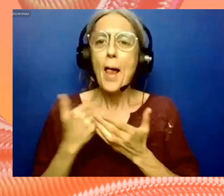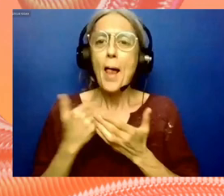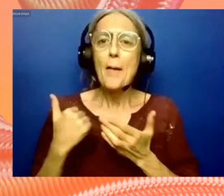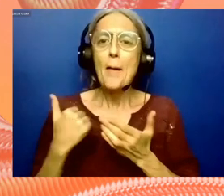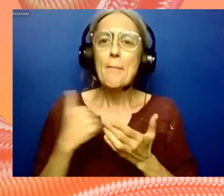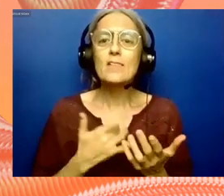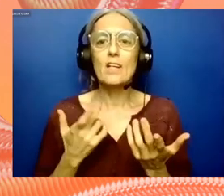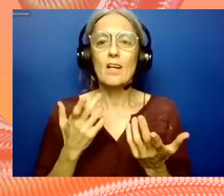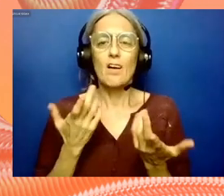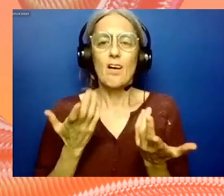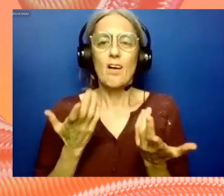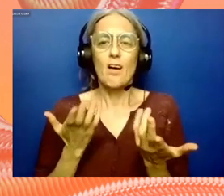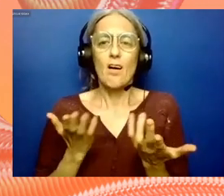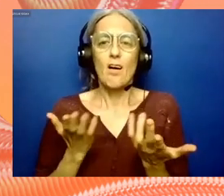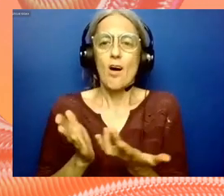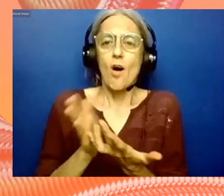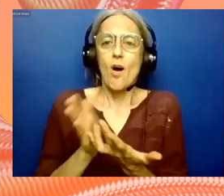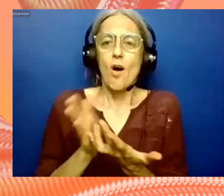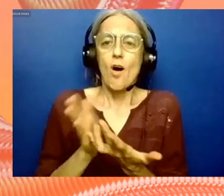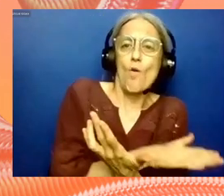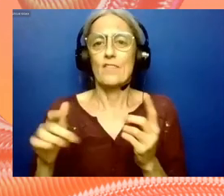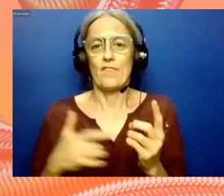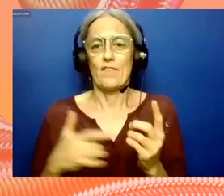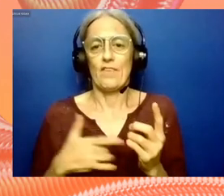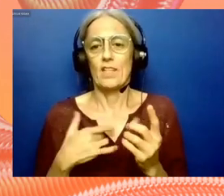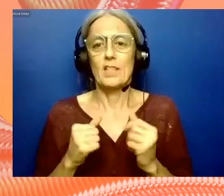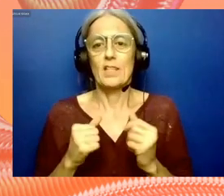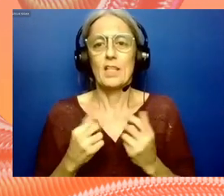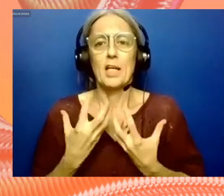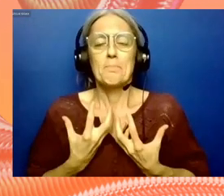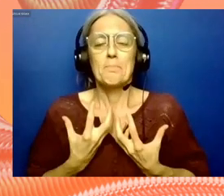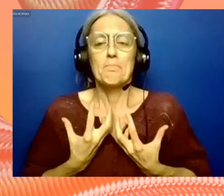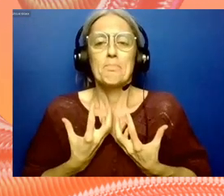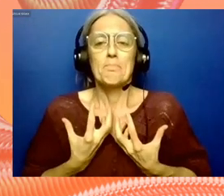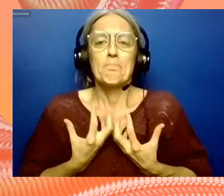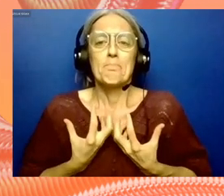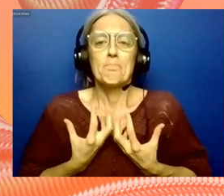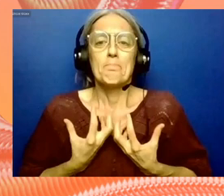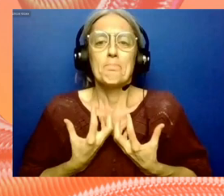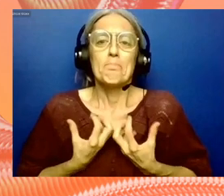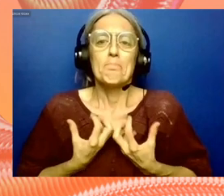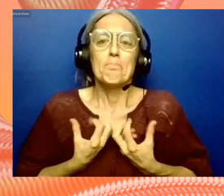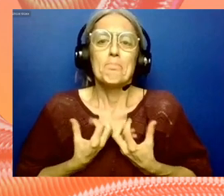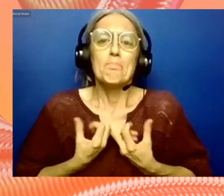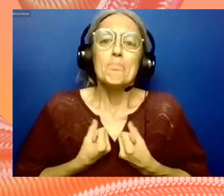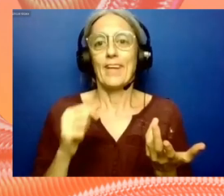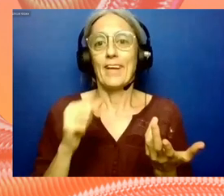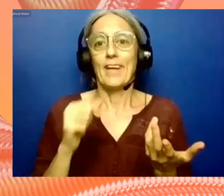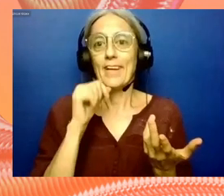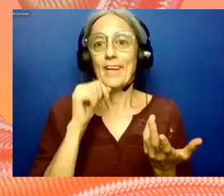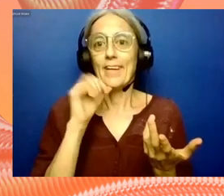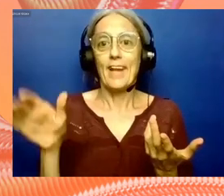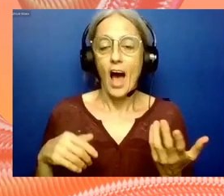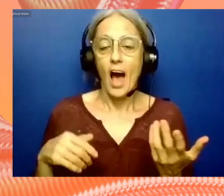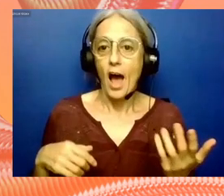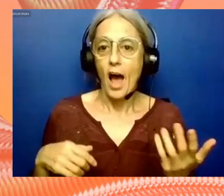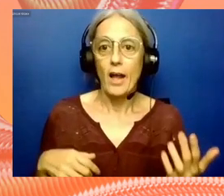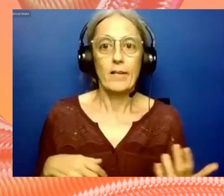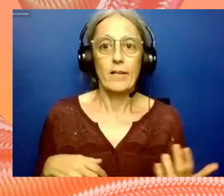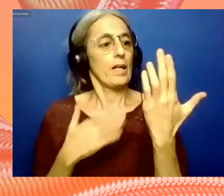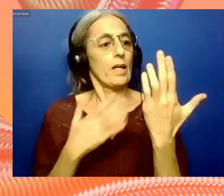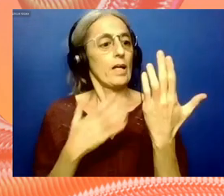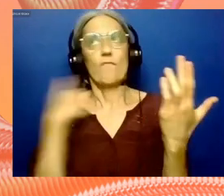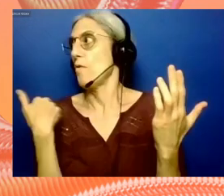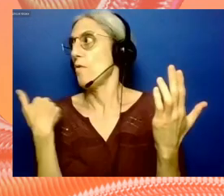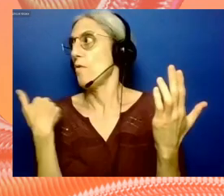I think we need to not back down, but you know, it's like, we need to not back away from being with what is, and what is very wide emotionally right